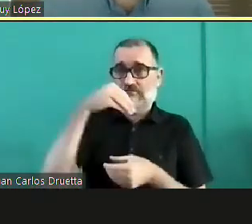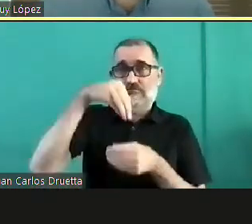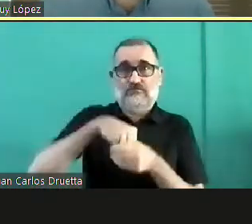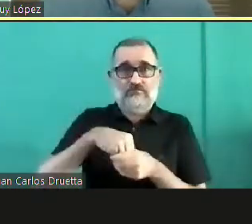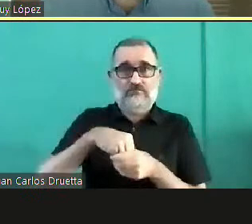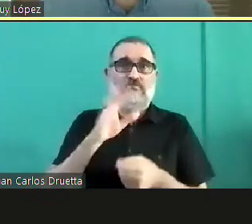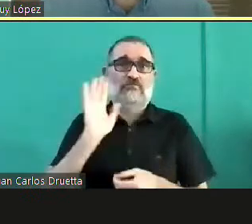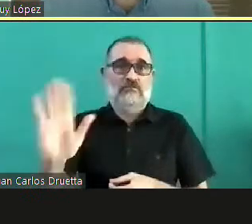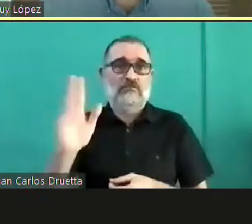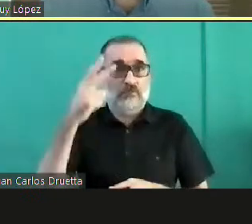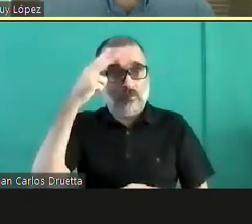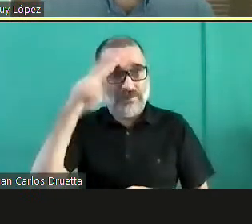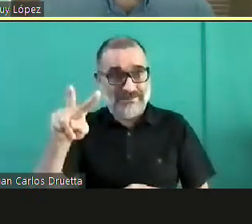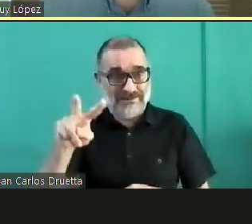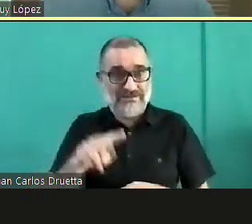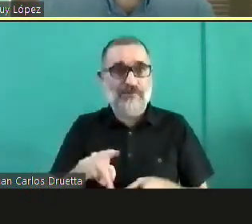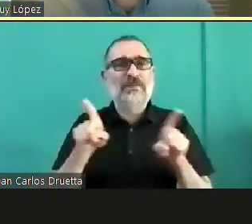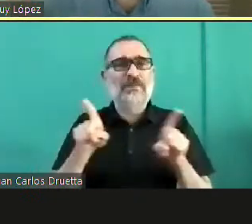We